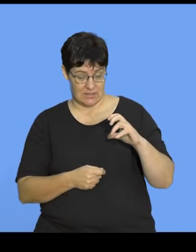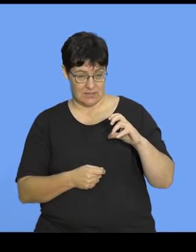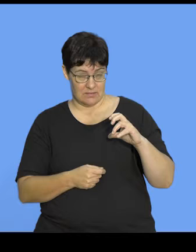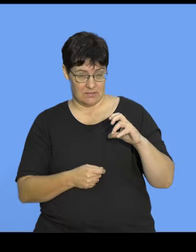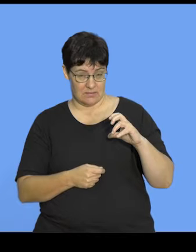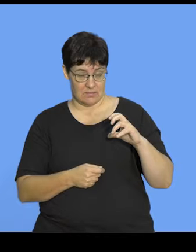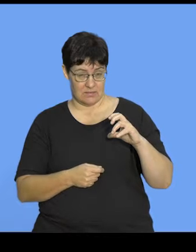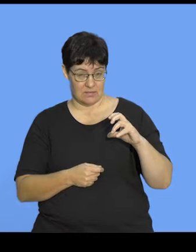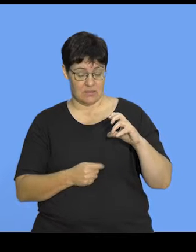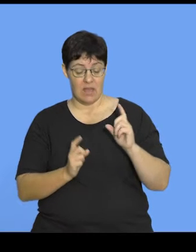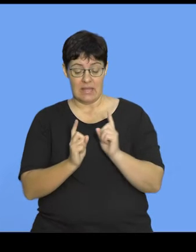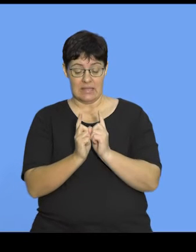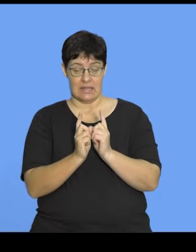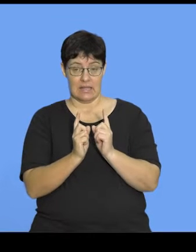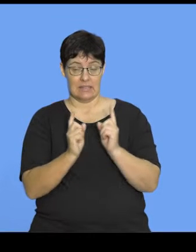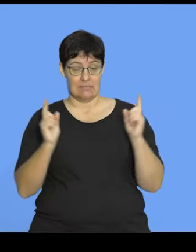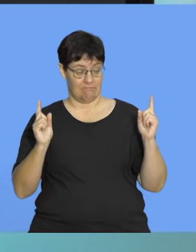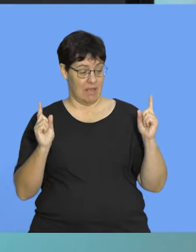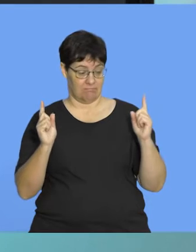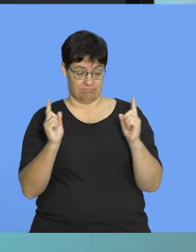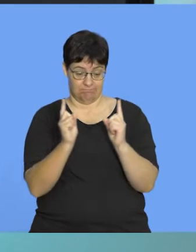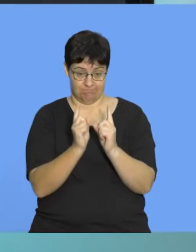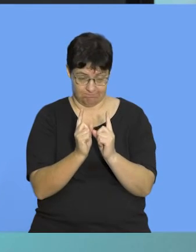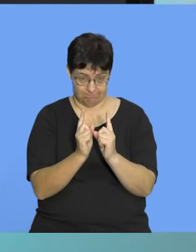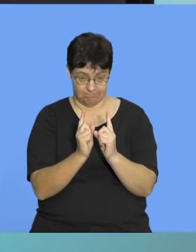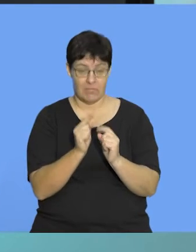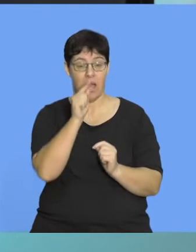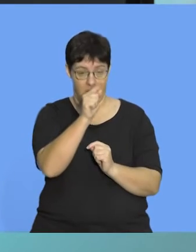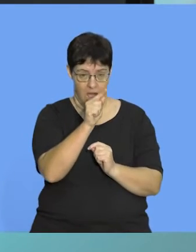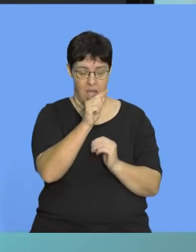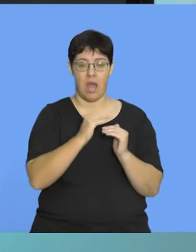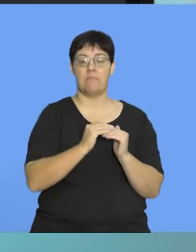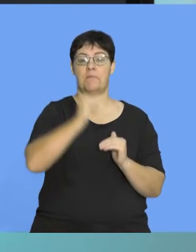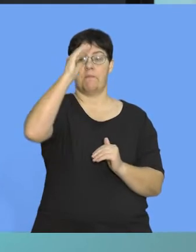increased when distance decreased, and we realized that force